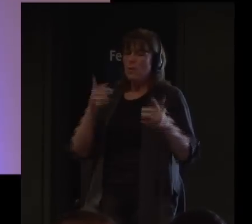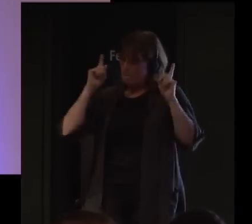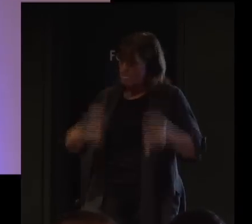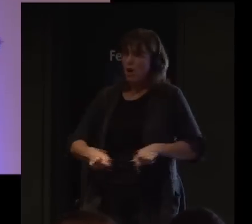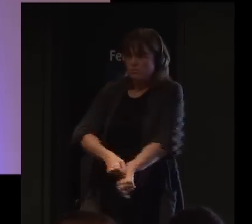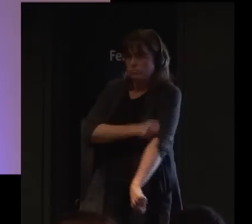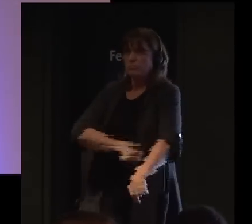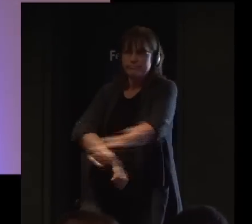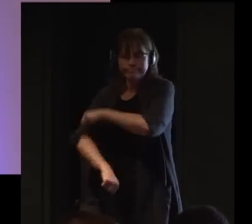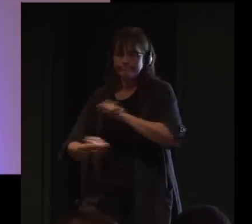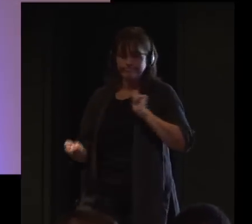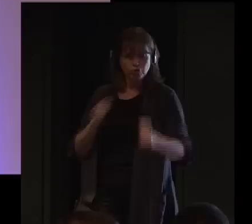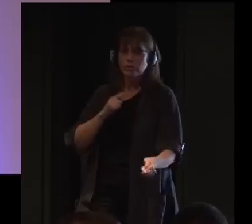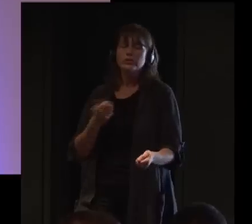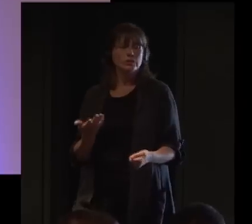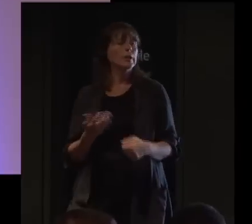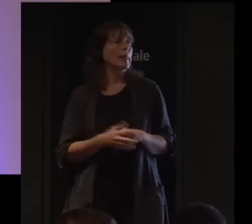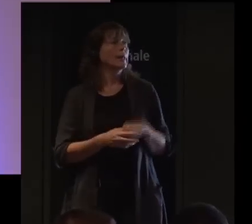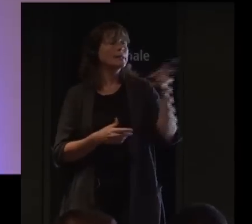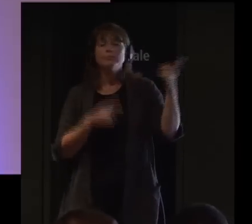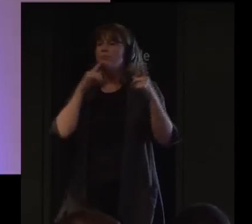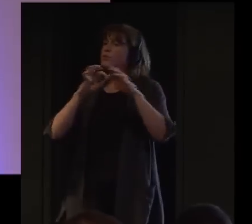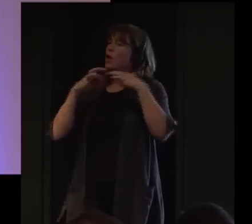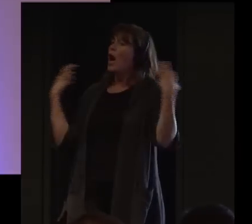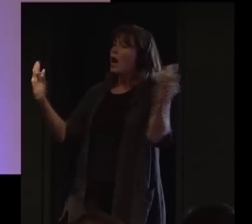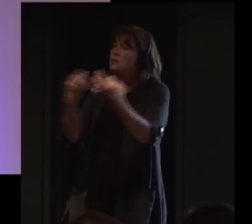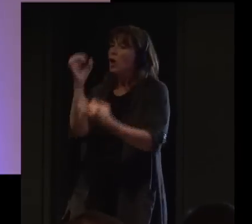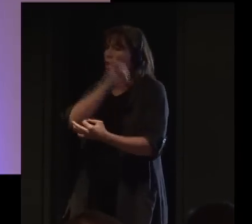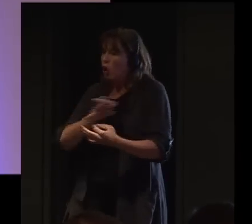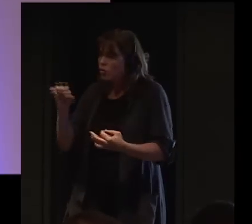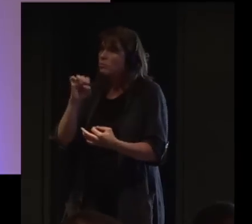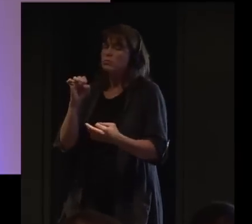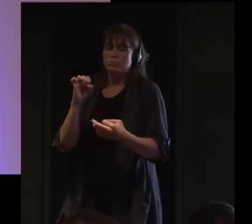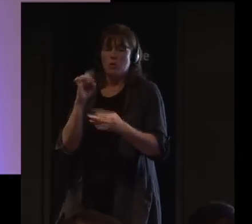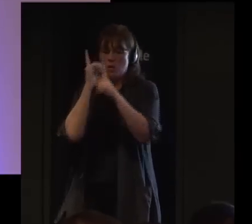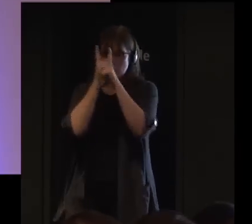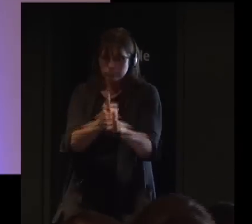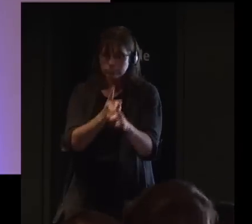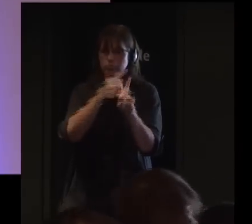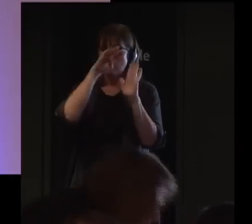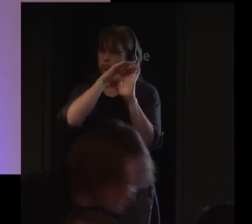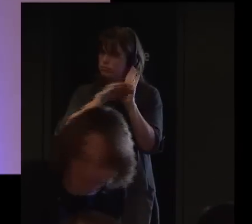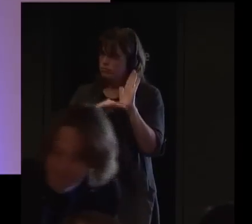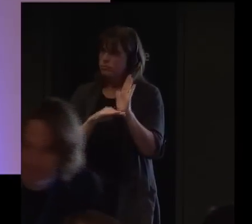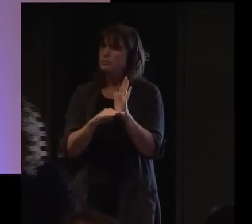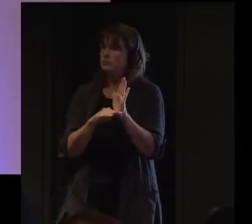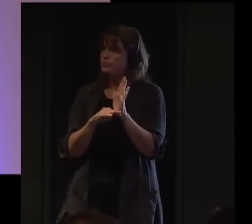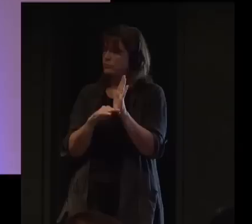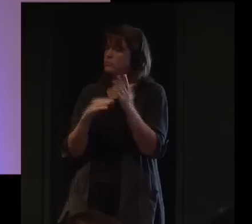this action plan, I mean, the Council of Europe usually it does norms, conventions, so it's a legal